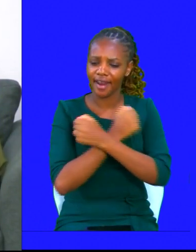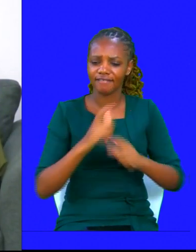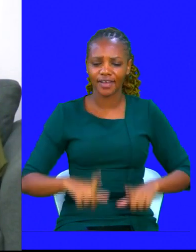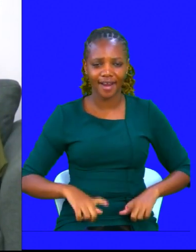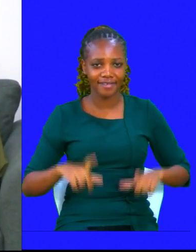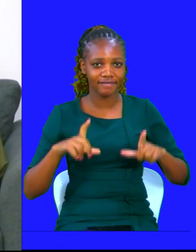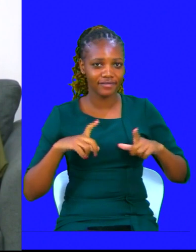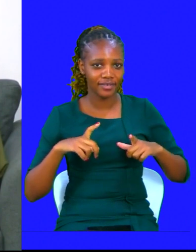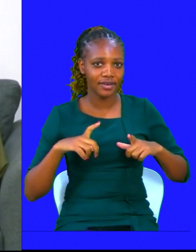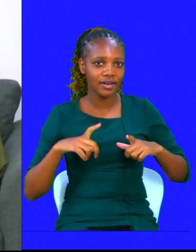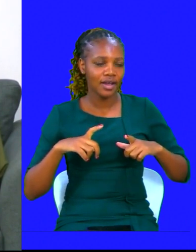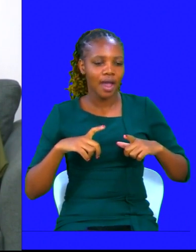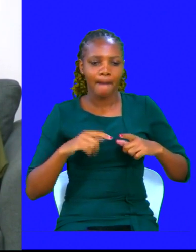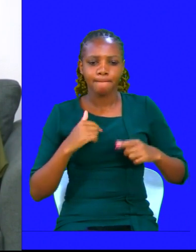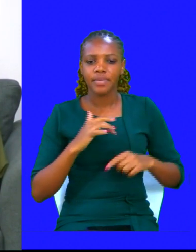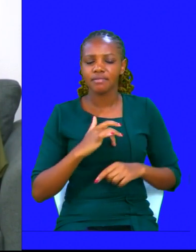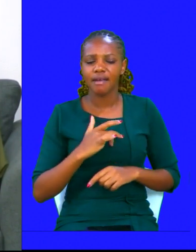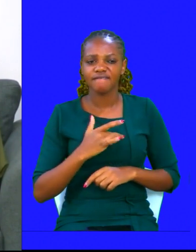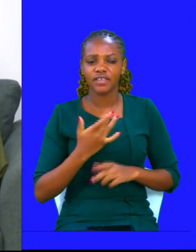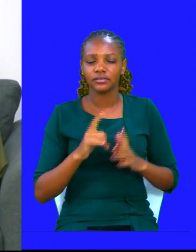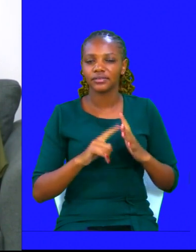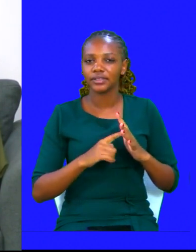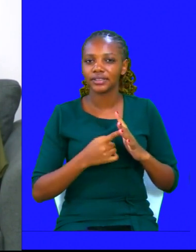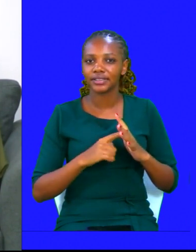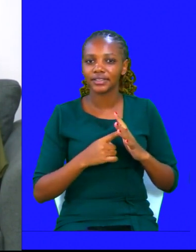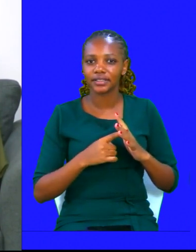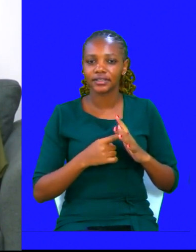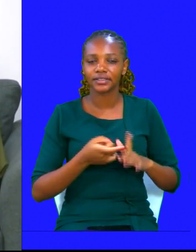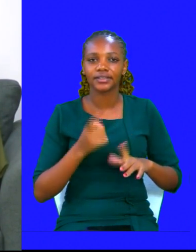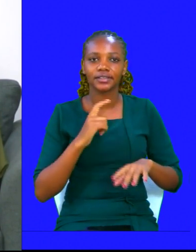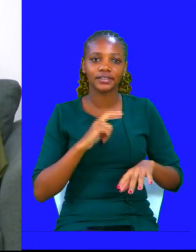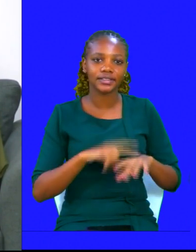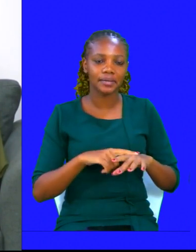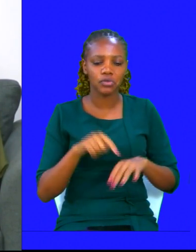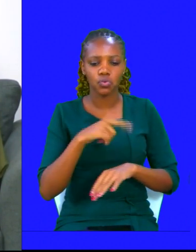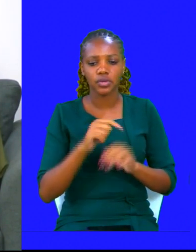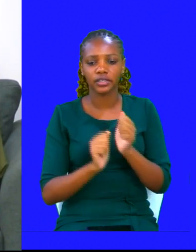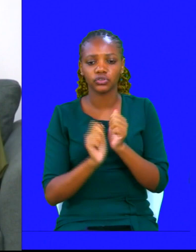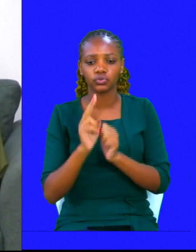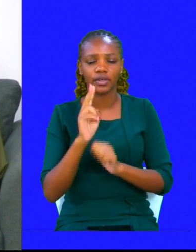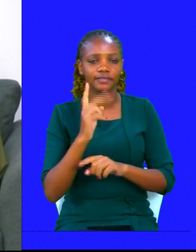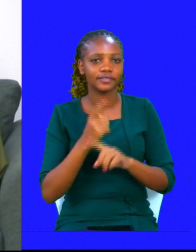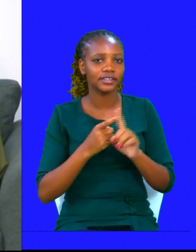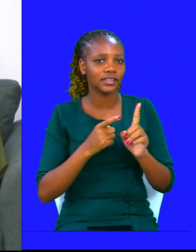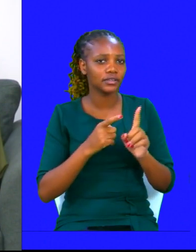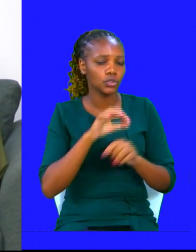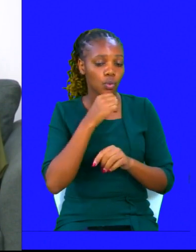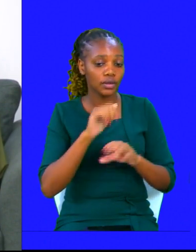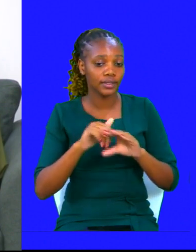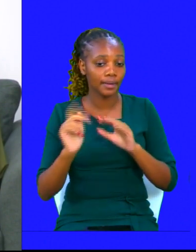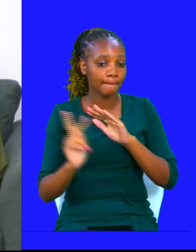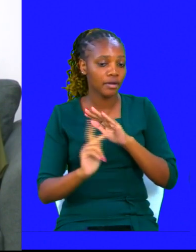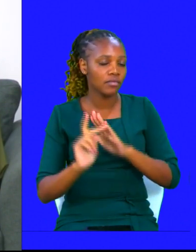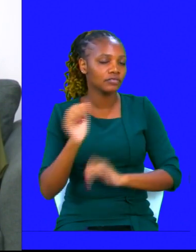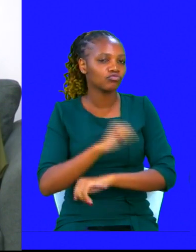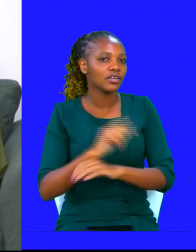having, but I feel like it starts when we get to age 12 in high school, in primary school, and then we